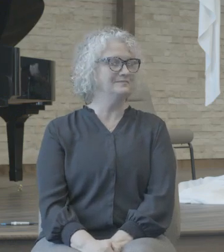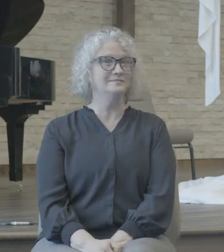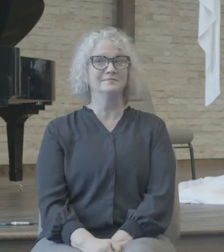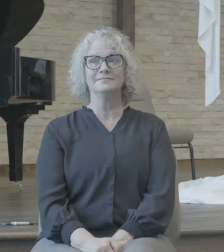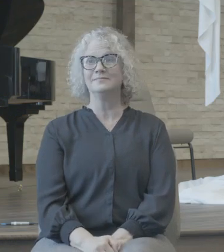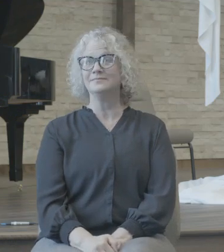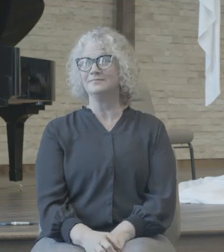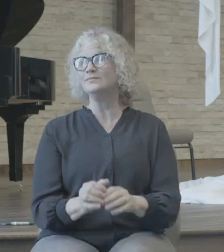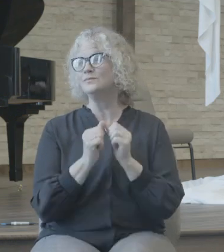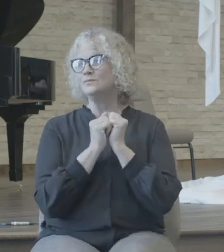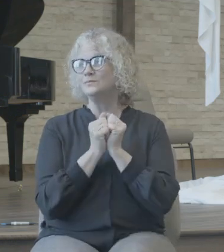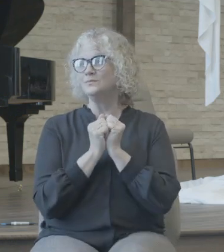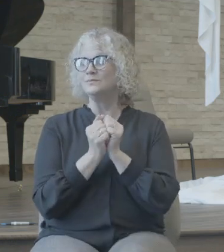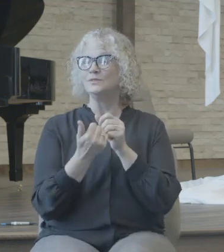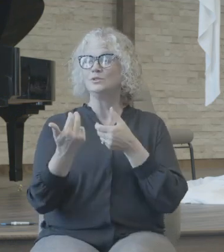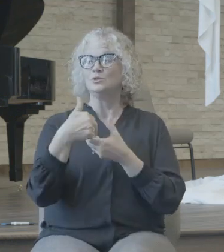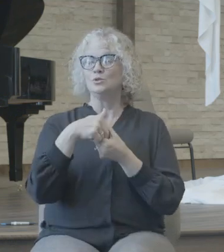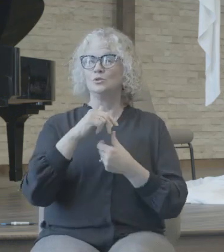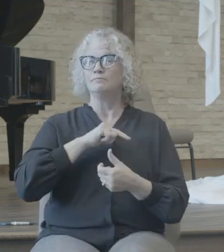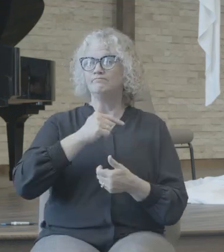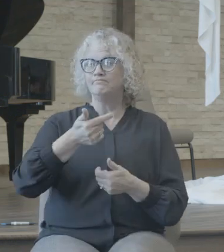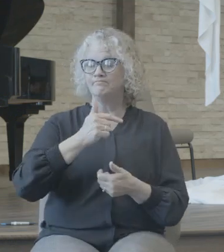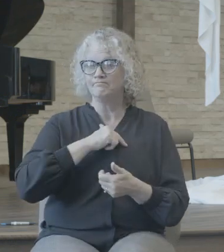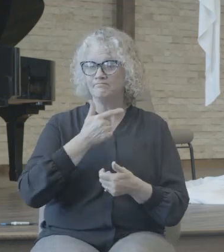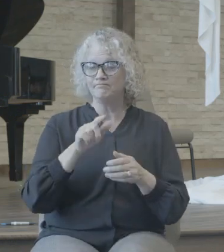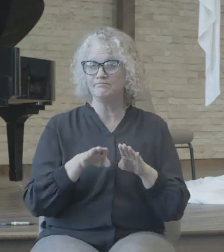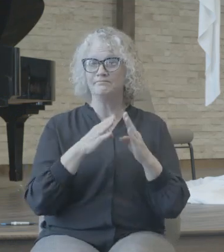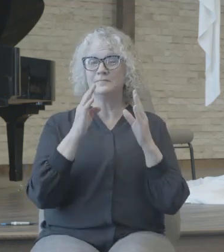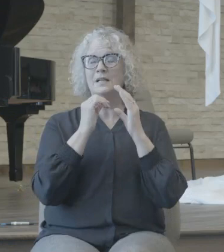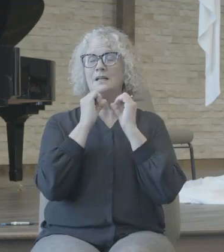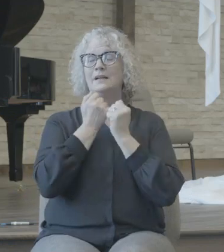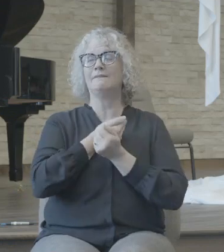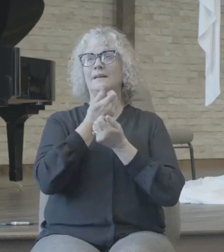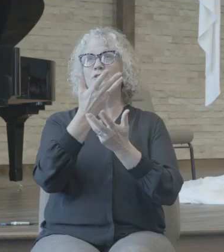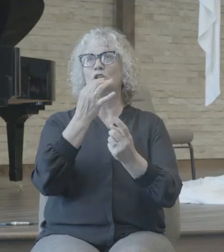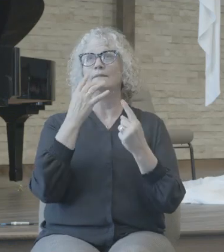Please join me in the responsive invocation and confession of sin.